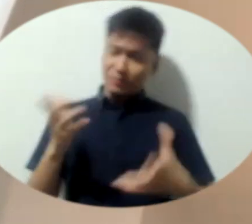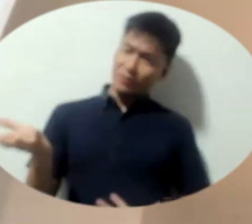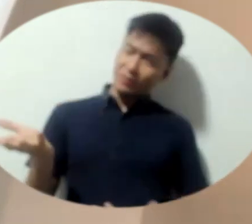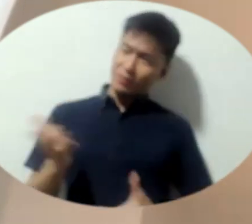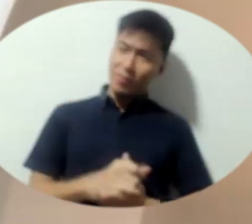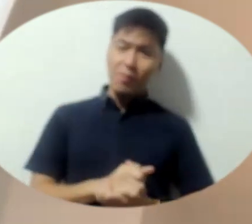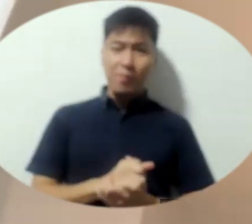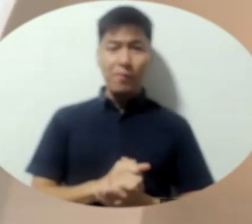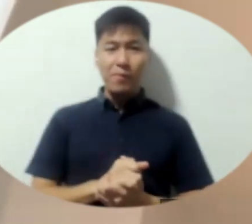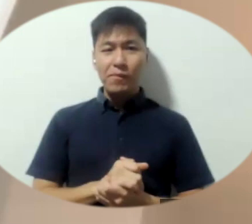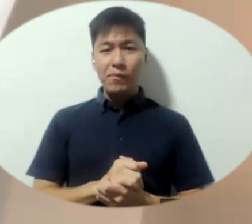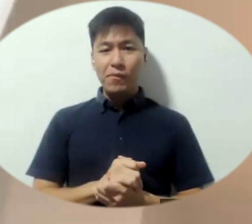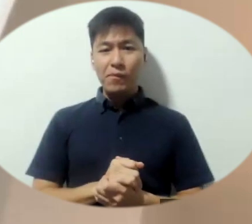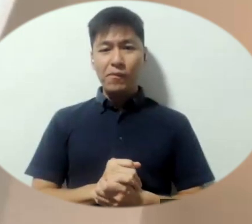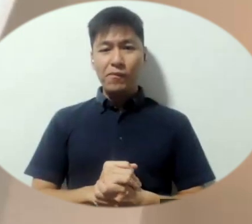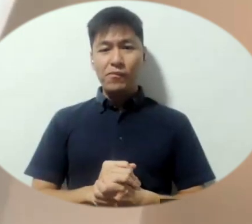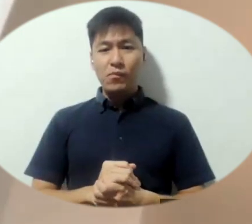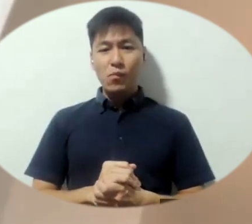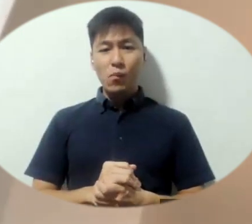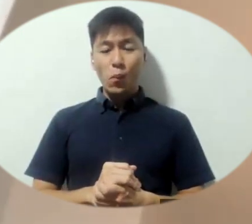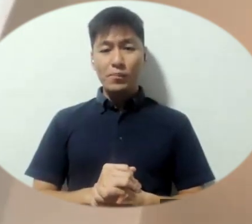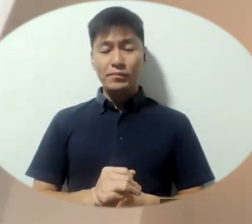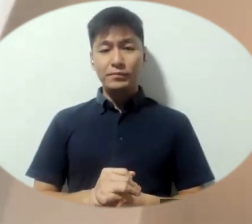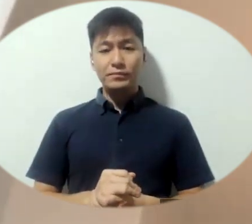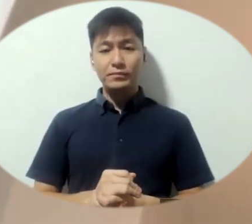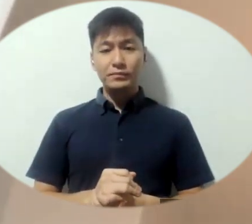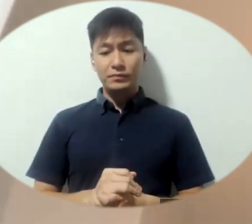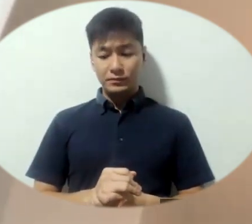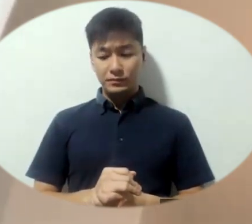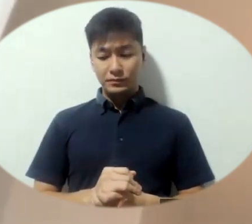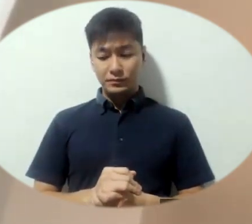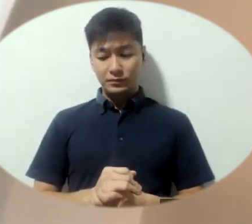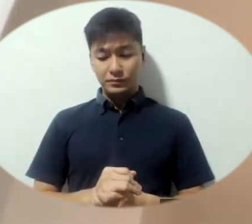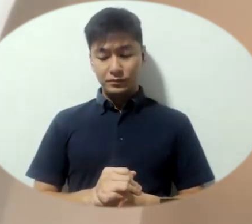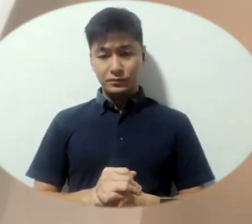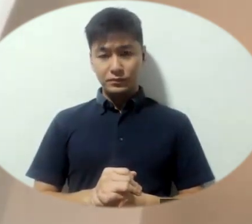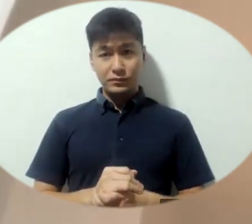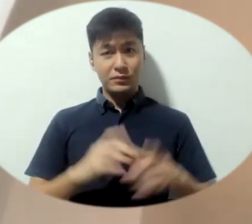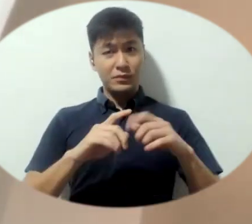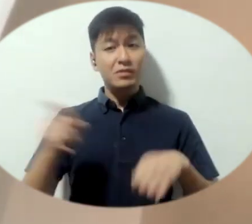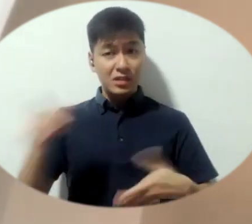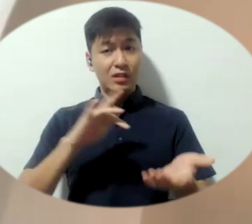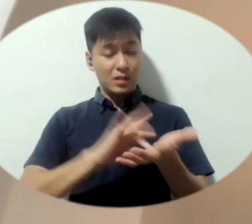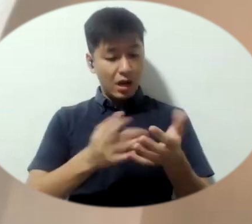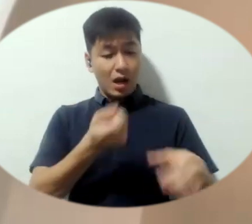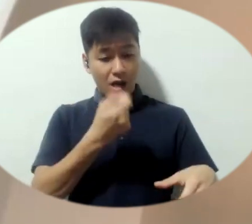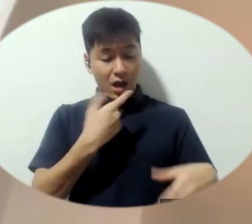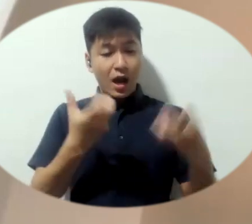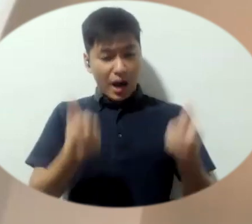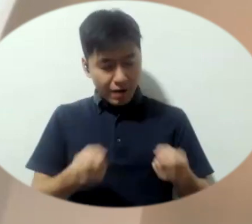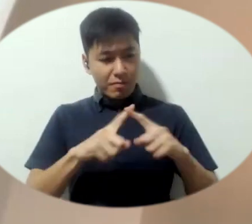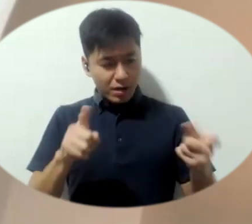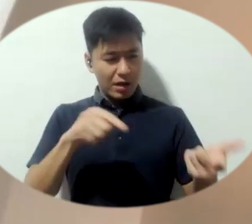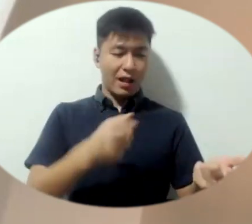day, but she was taking in not in a correct manner. And that's why she was having all these symptoms,